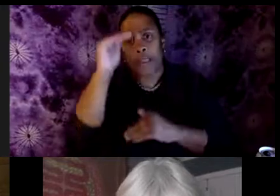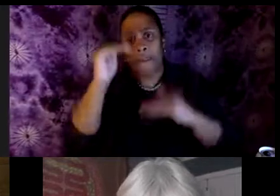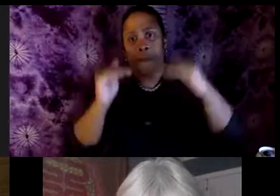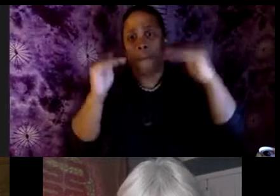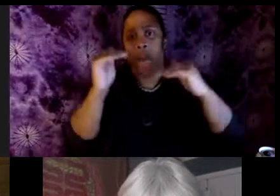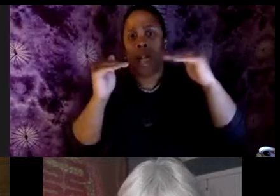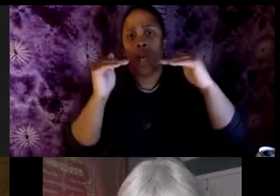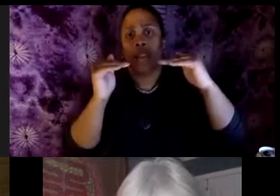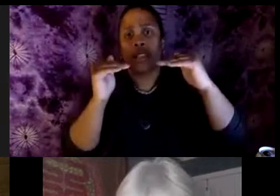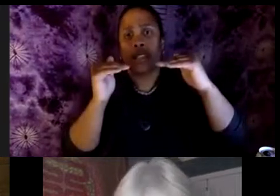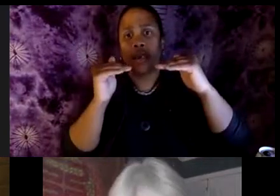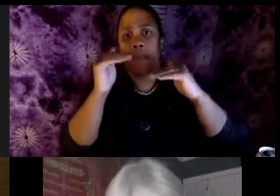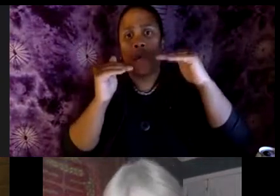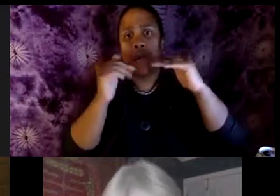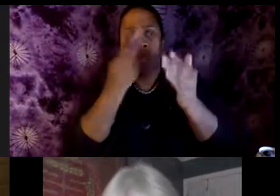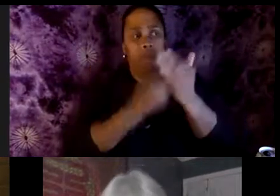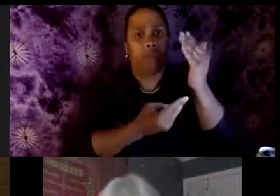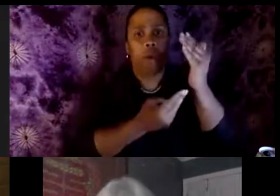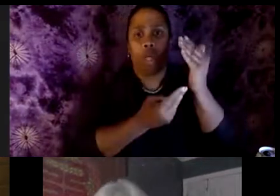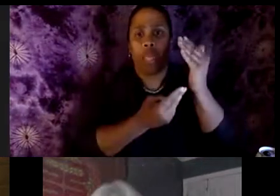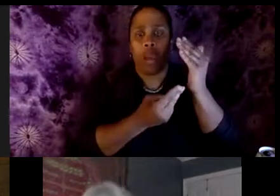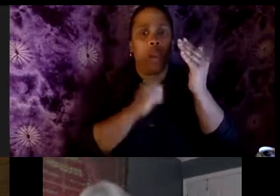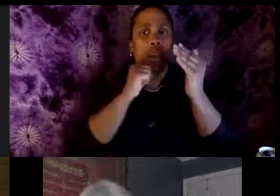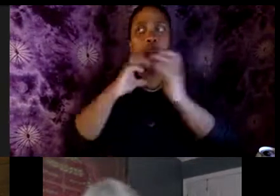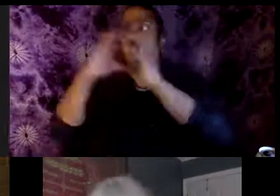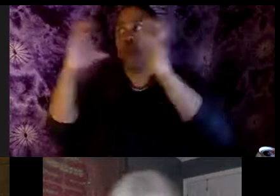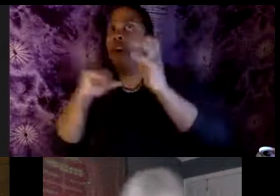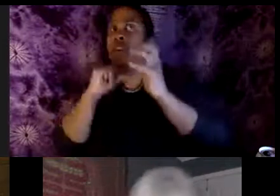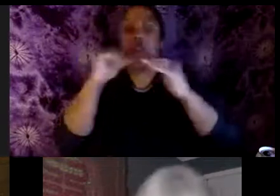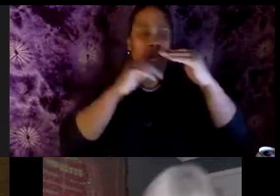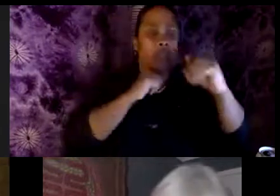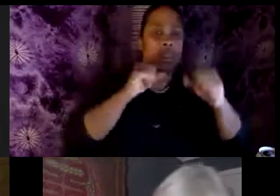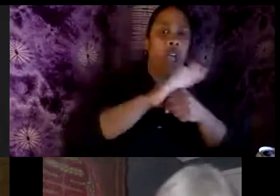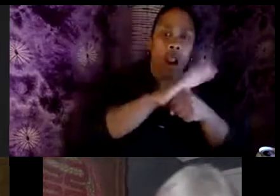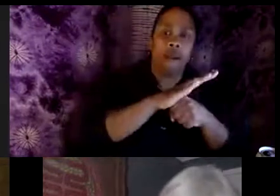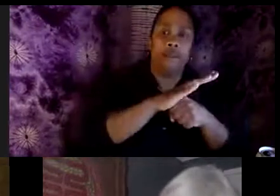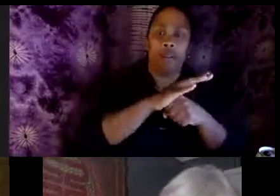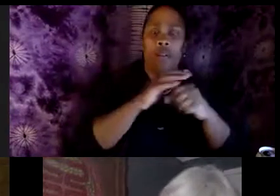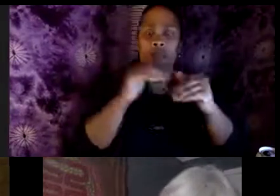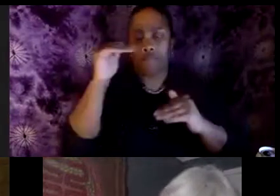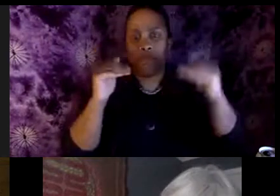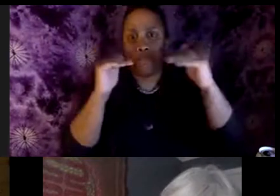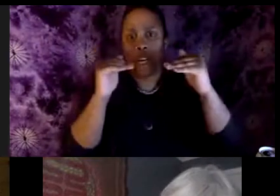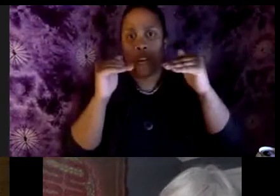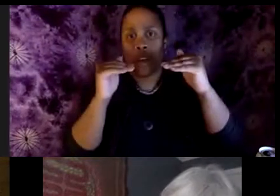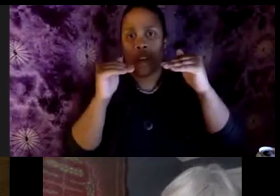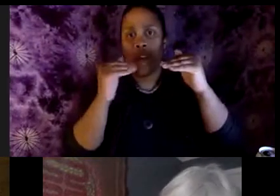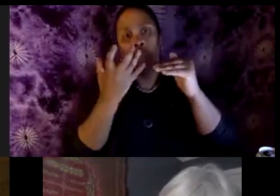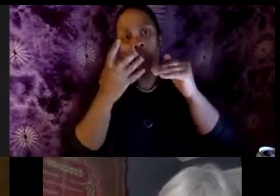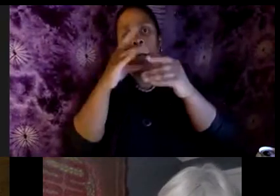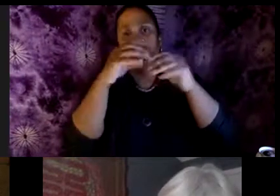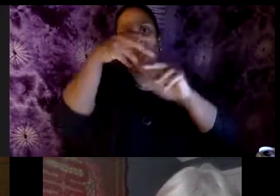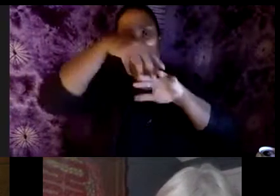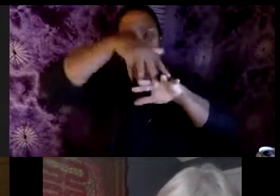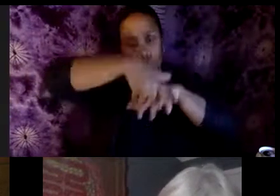about balancing. You want your homeostasis, you want your body to be balanced. So you want to ground yourself, and